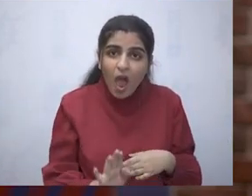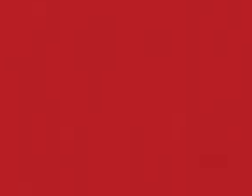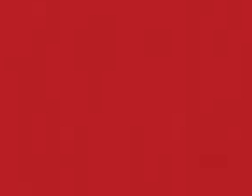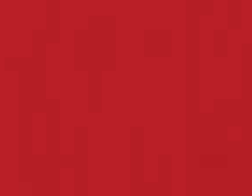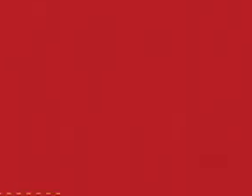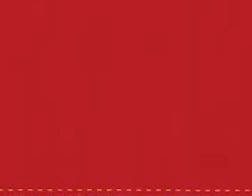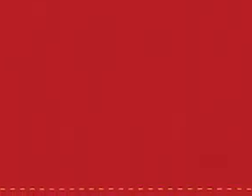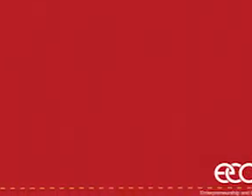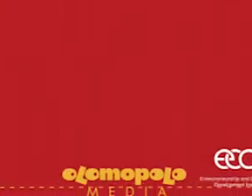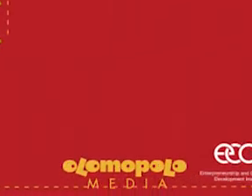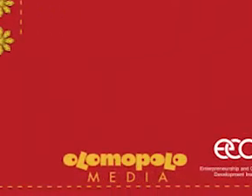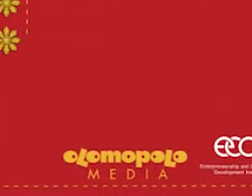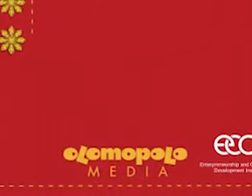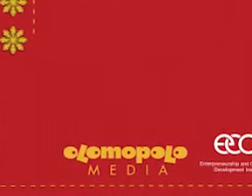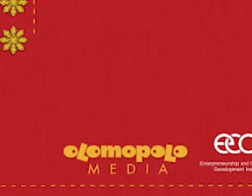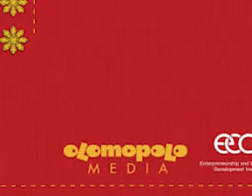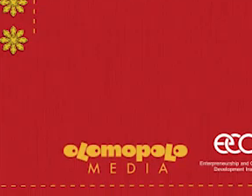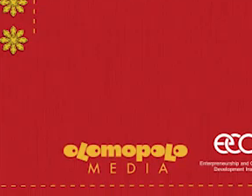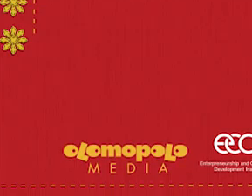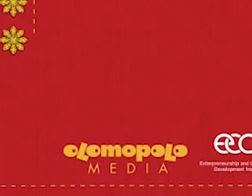violence.